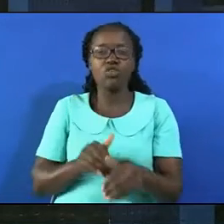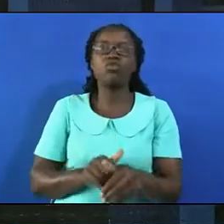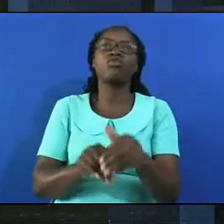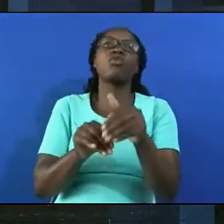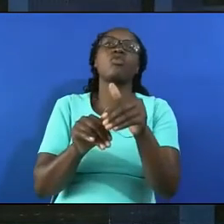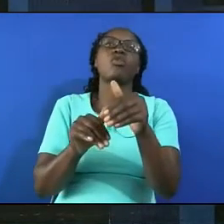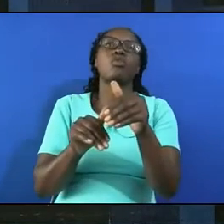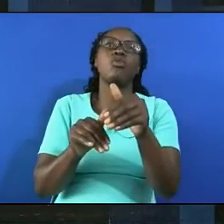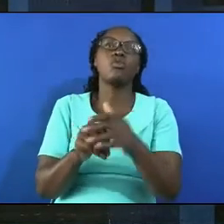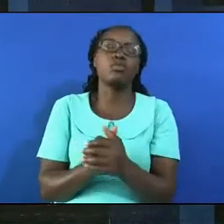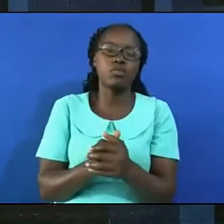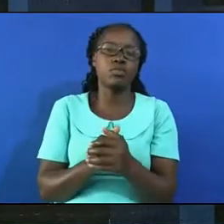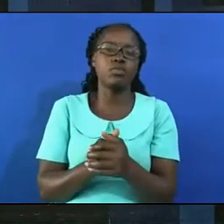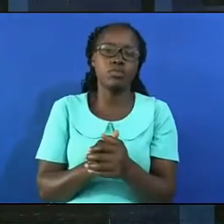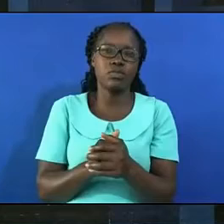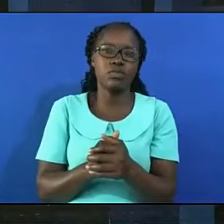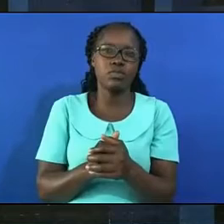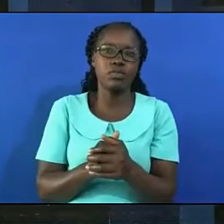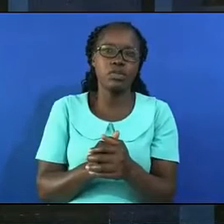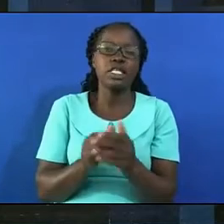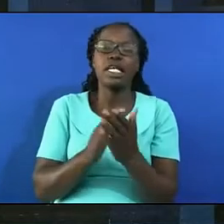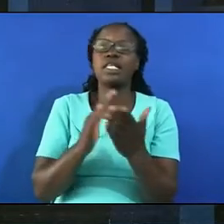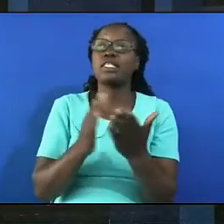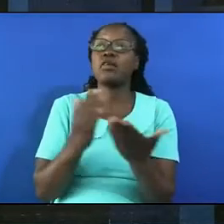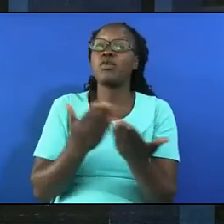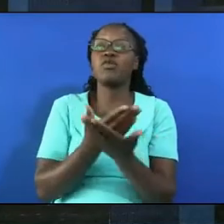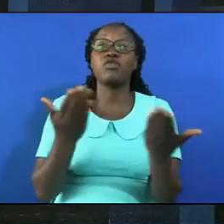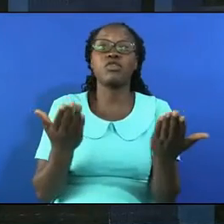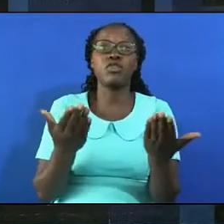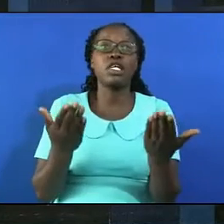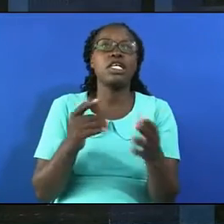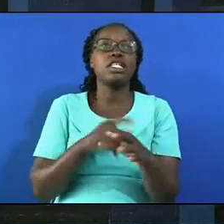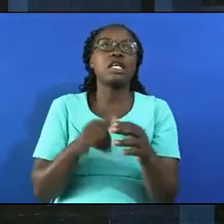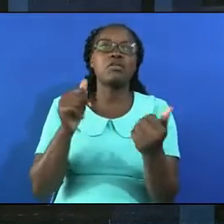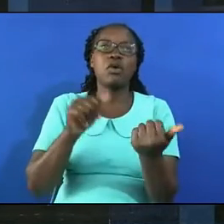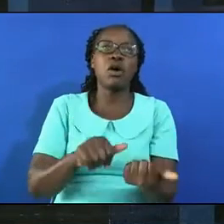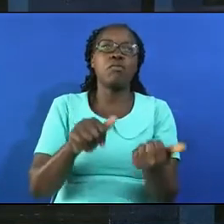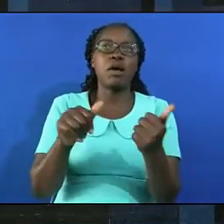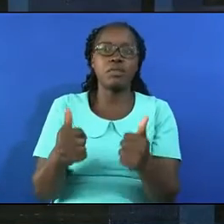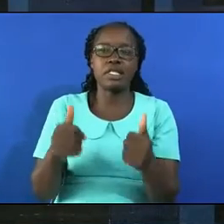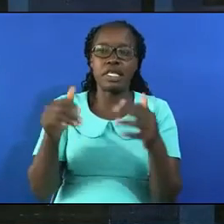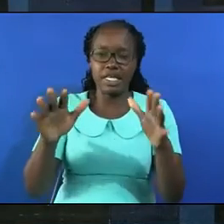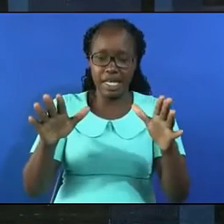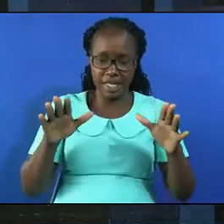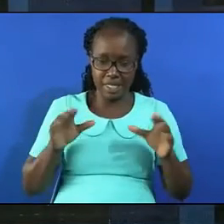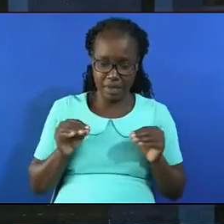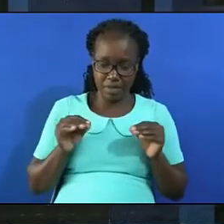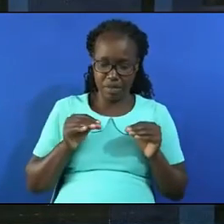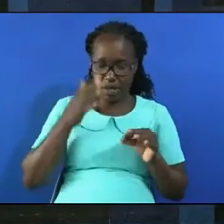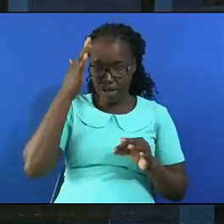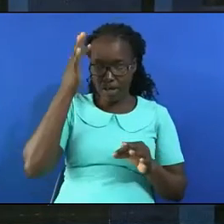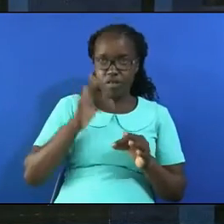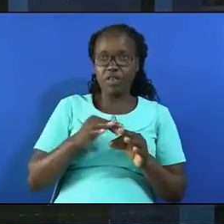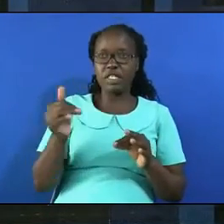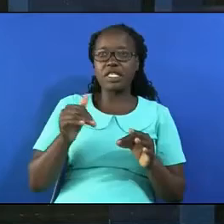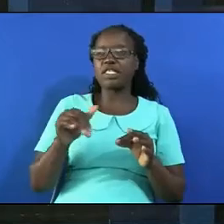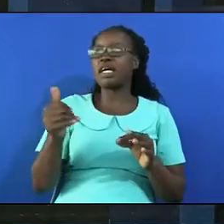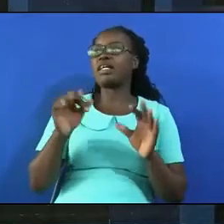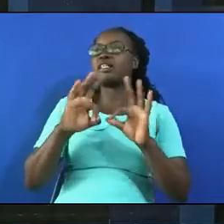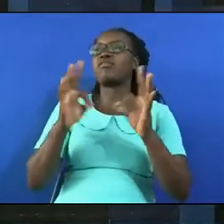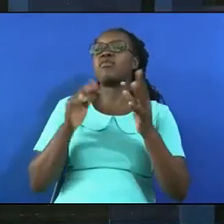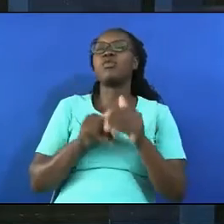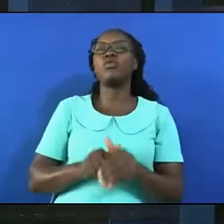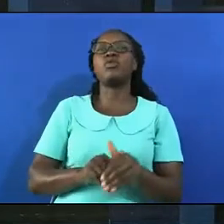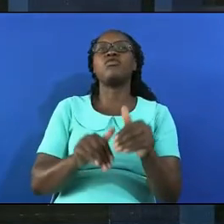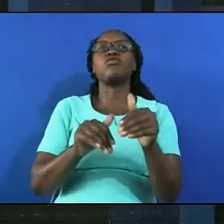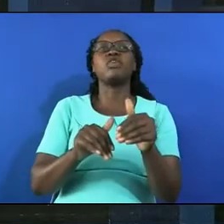with you. Amen. And there are some of you, when you get baptized and accept this faith, the rest of the family will